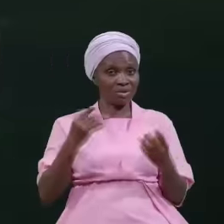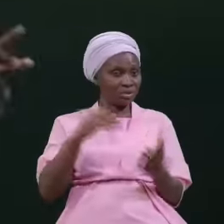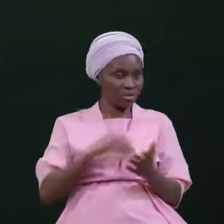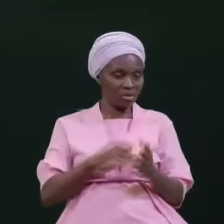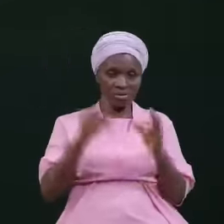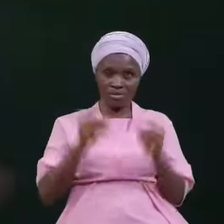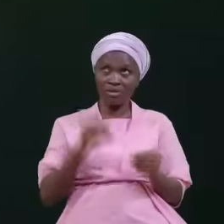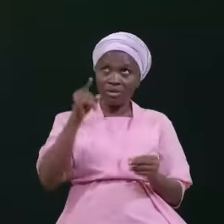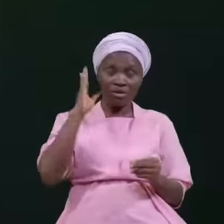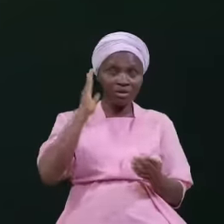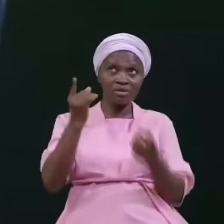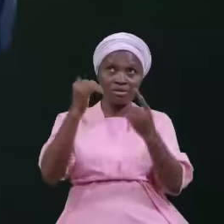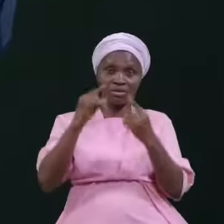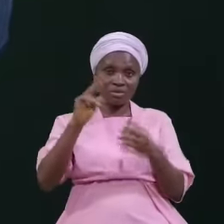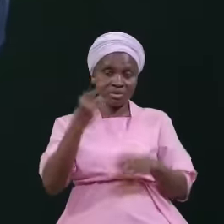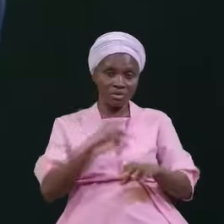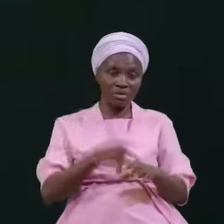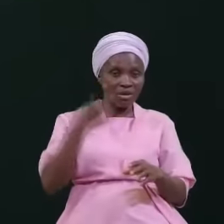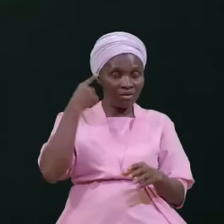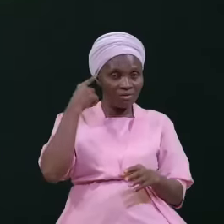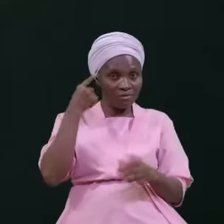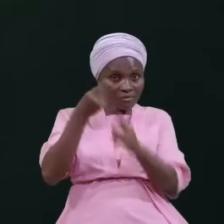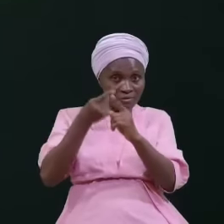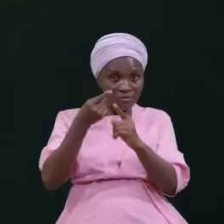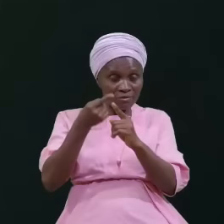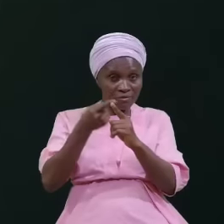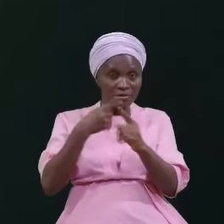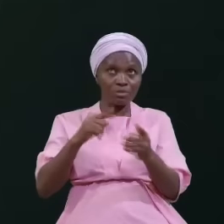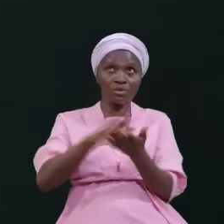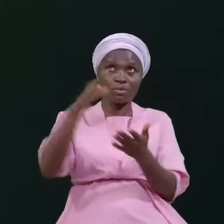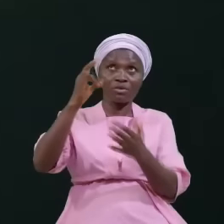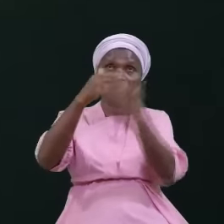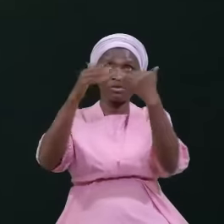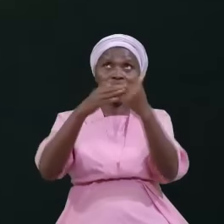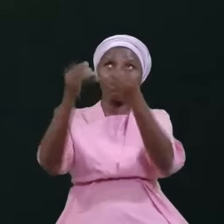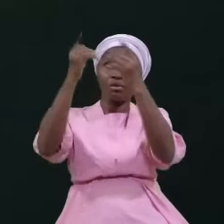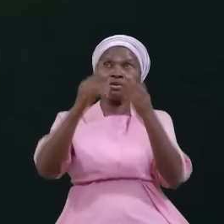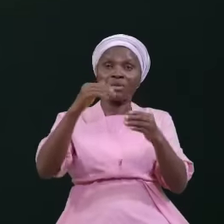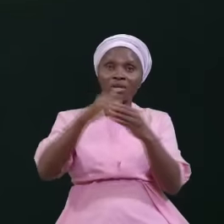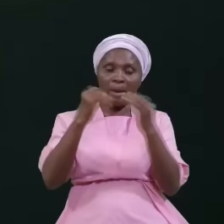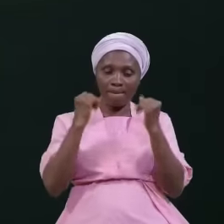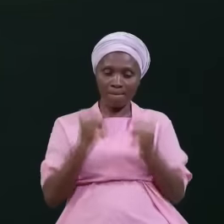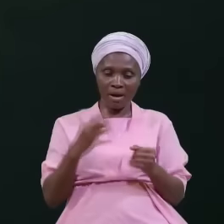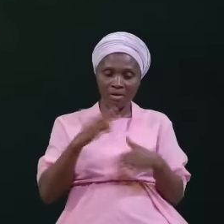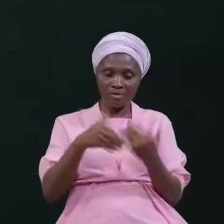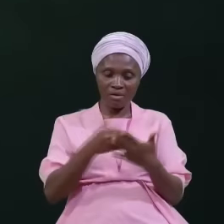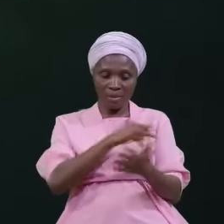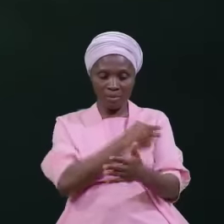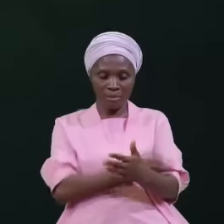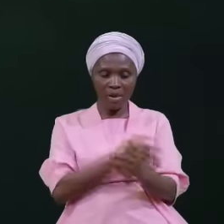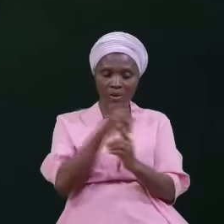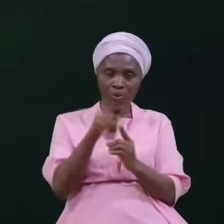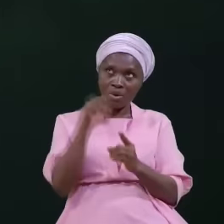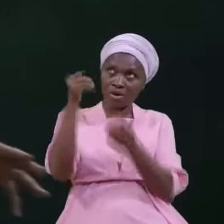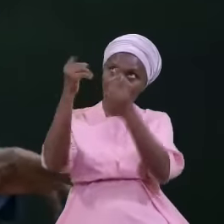with the glory of heaven. He's coming in the power of the Almighty. And when He comes,